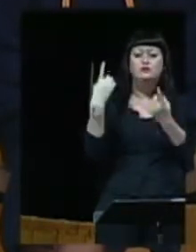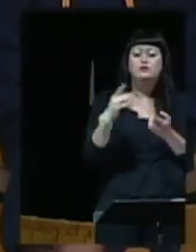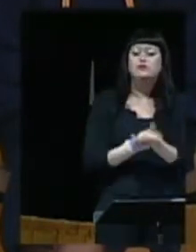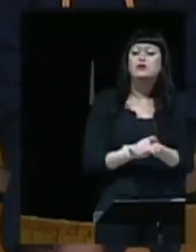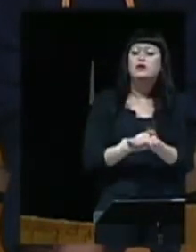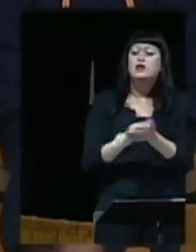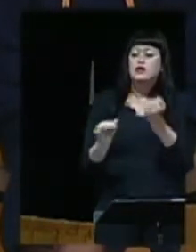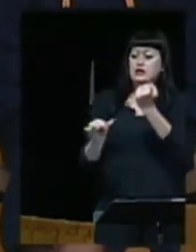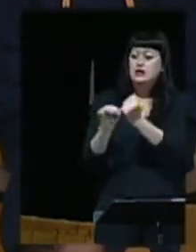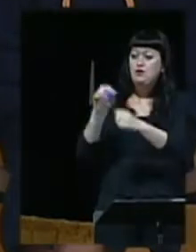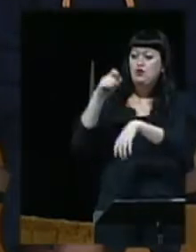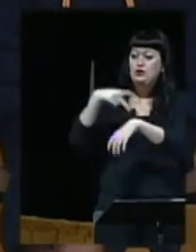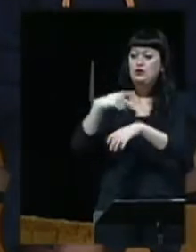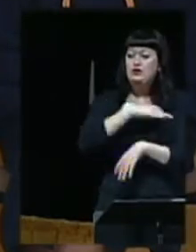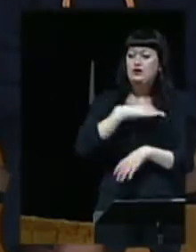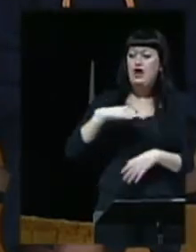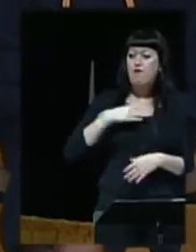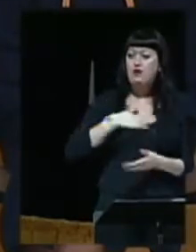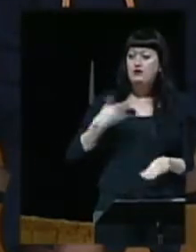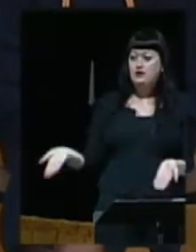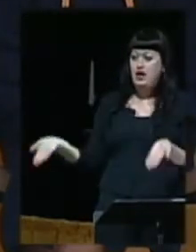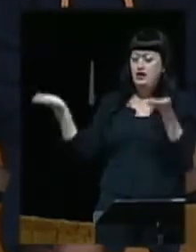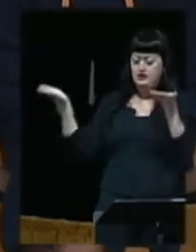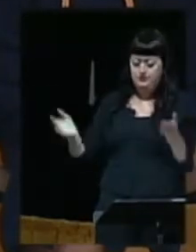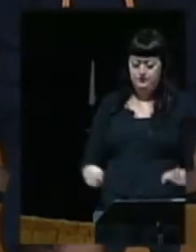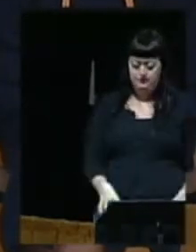staff please stand?